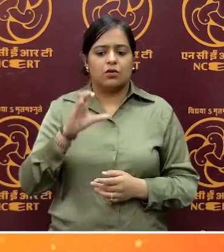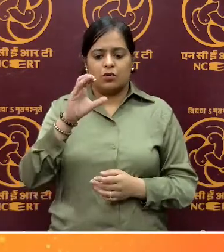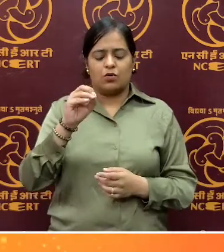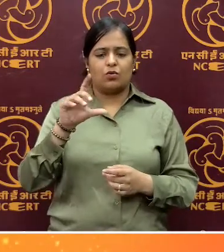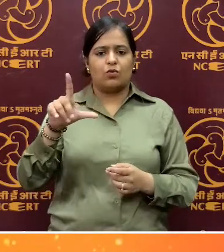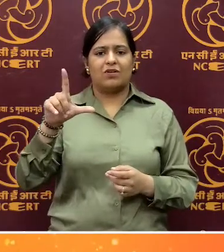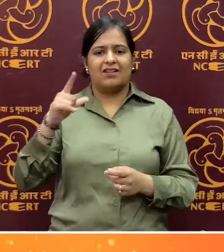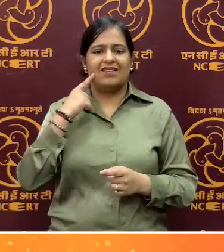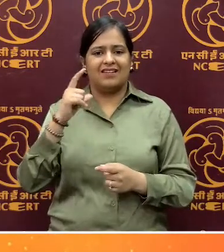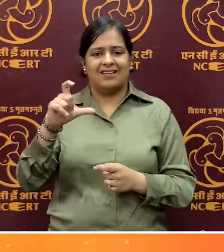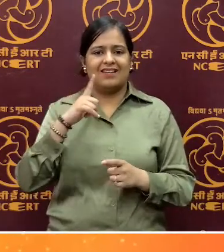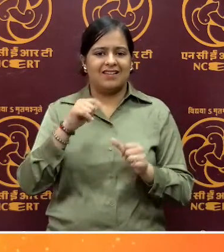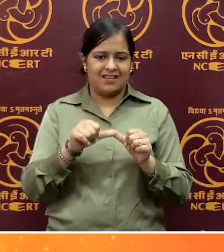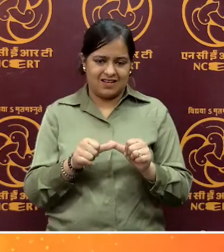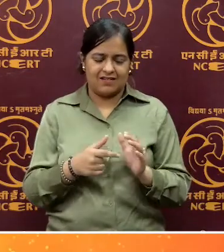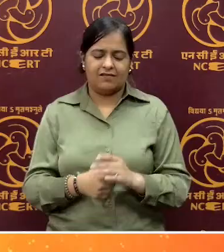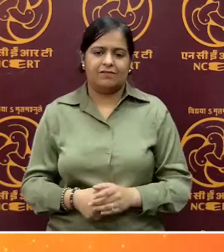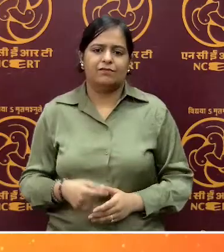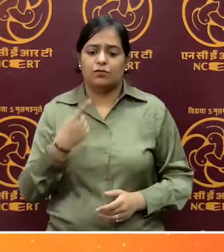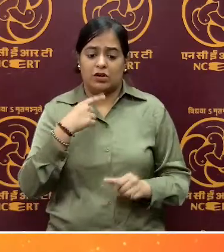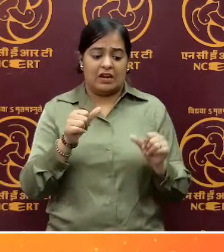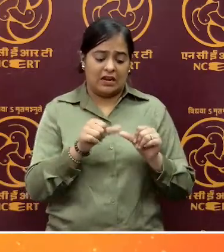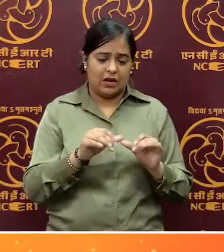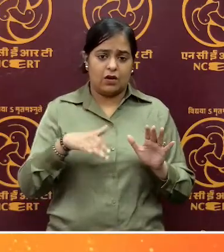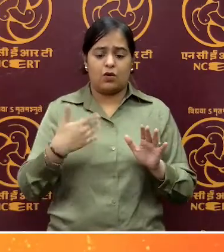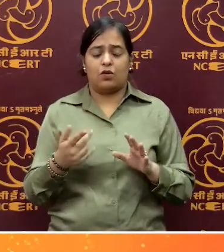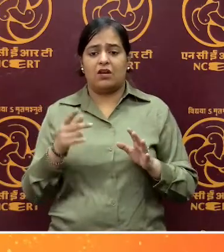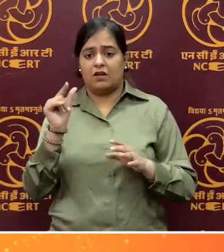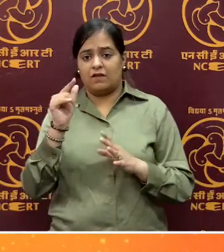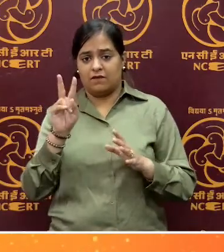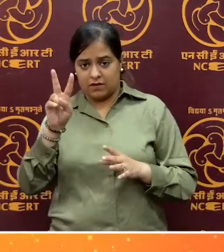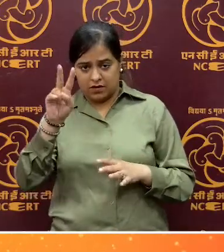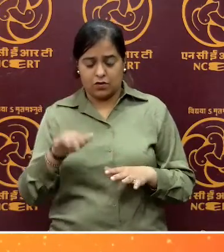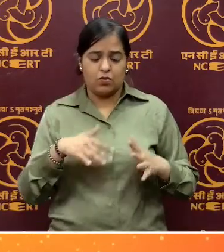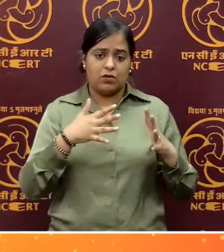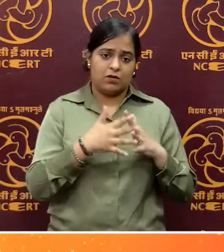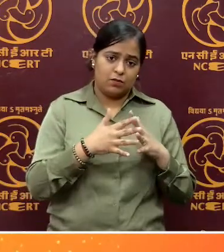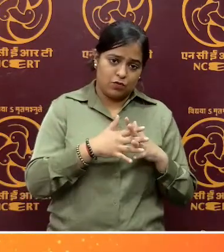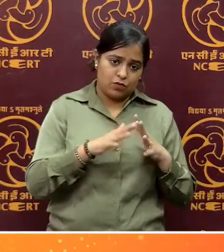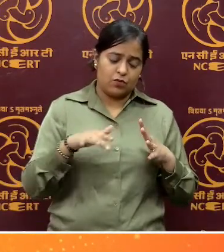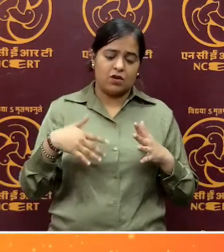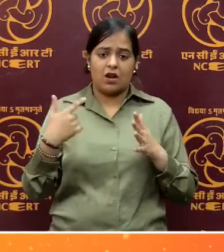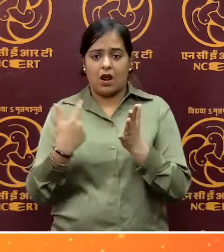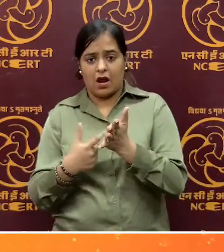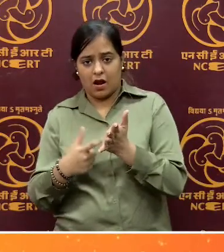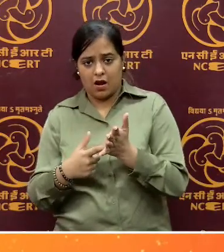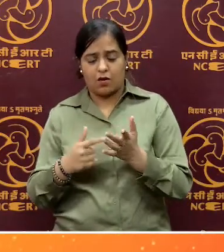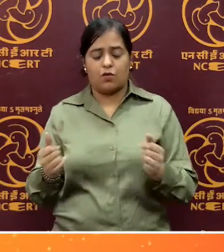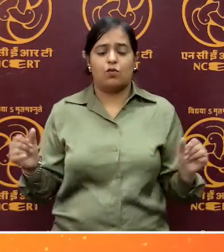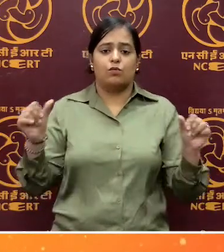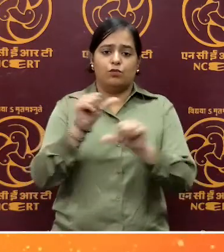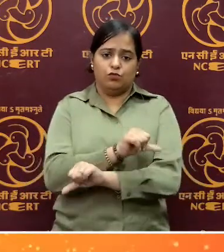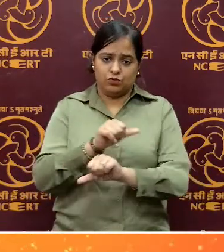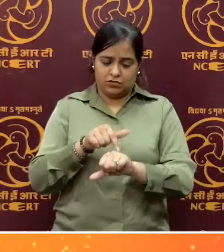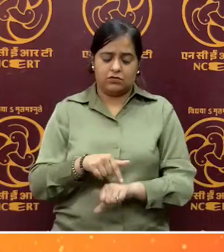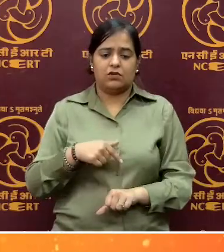Now here, A and V, W and U are opposite in direction. So